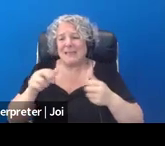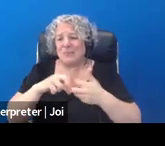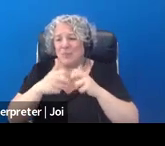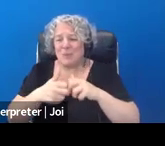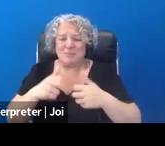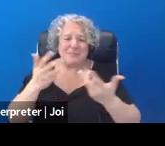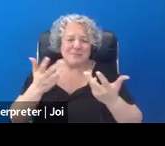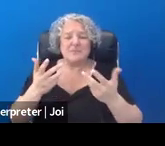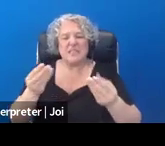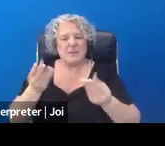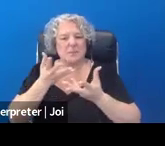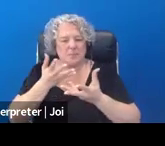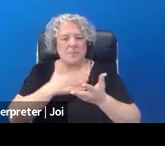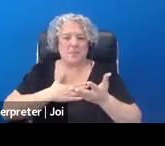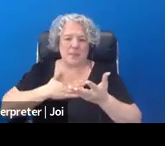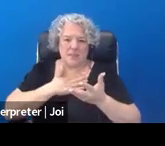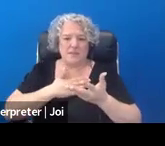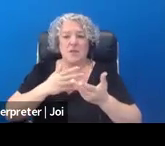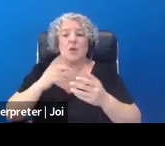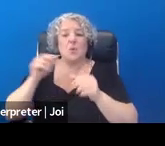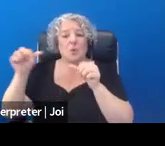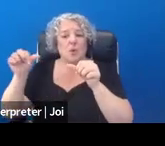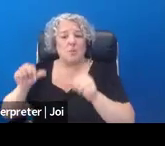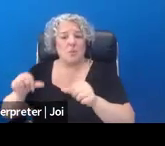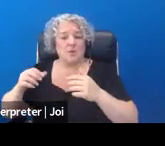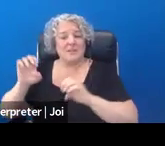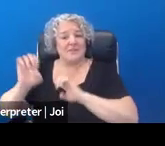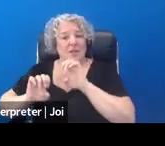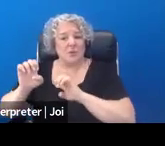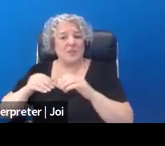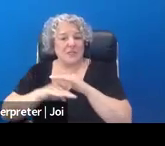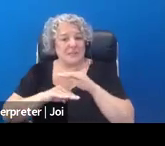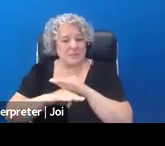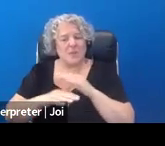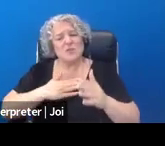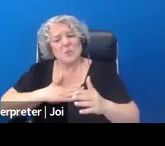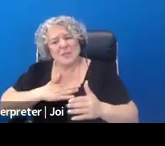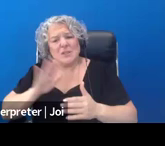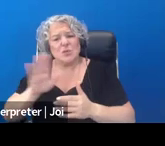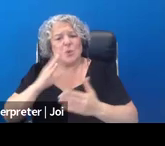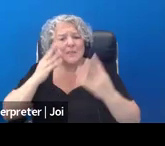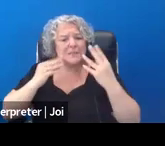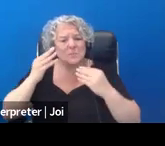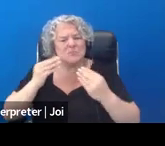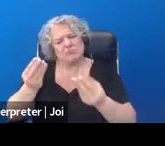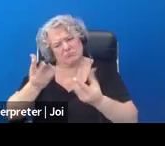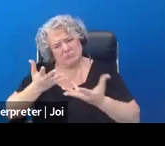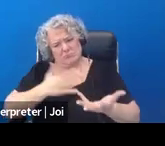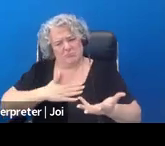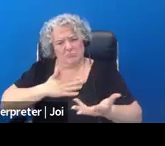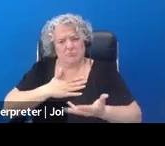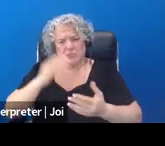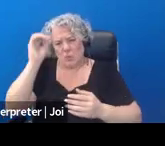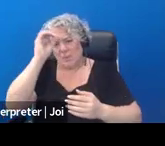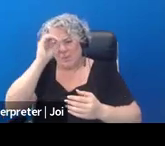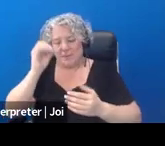We'll also ask about accessibility in our post-event evaluation. So please let us know your experience and any ways that we can improve.